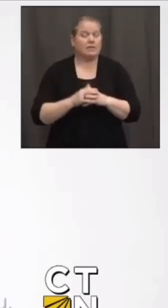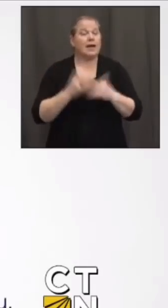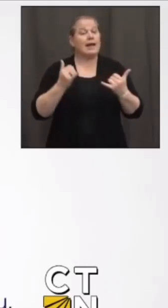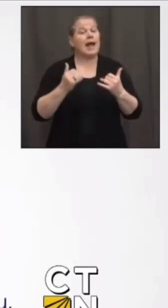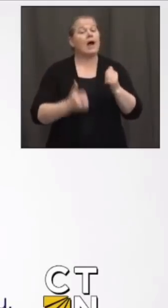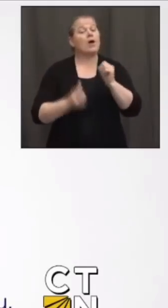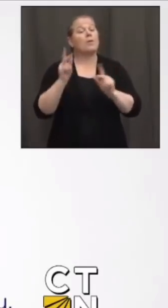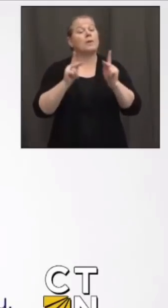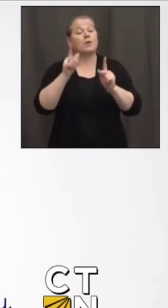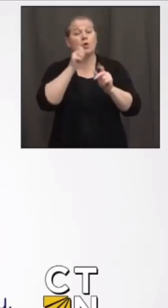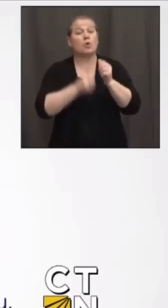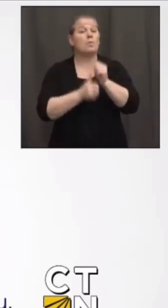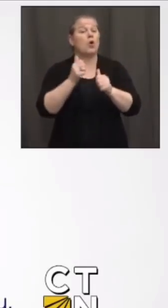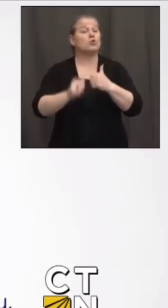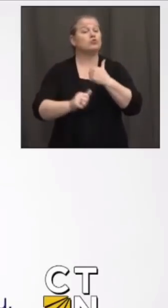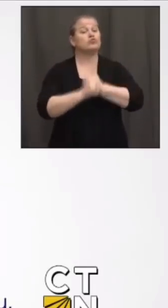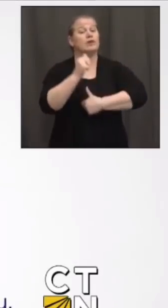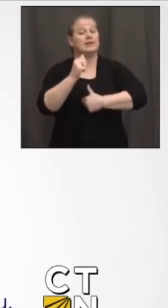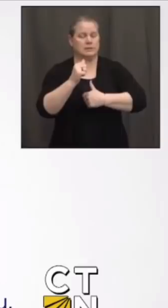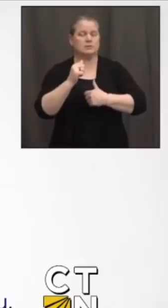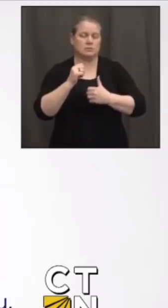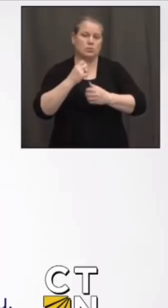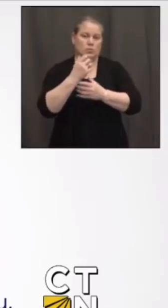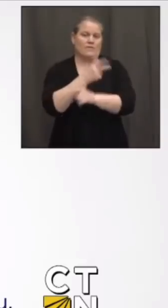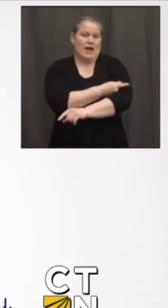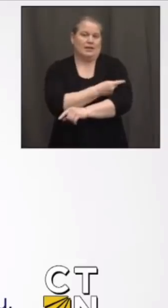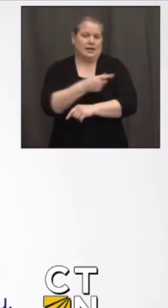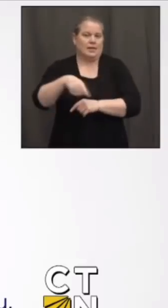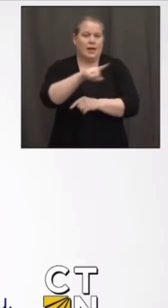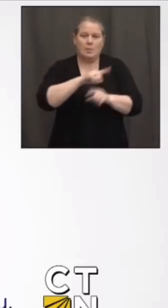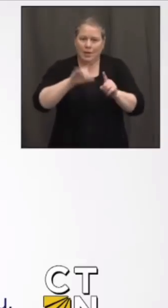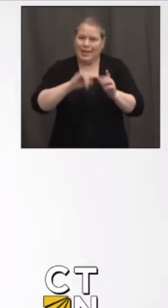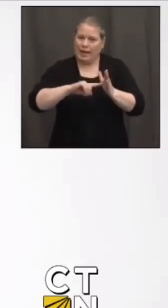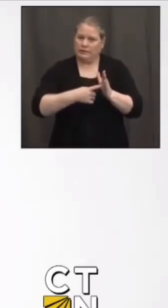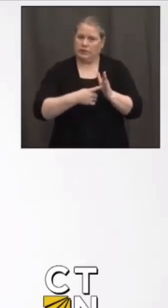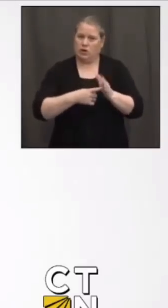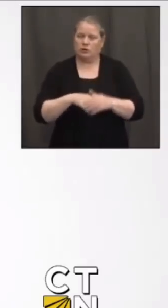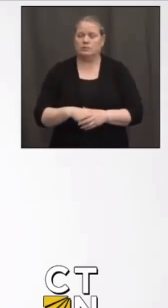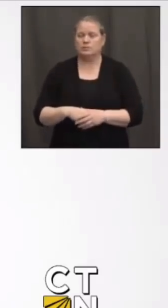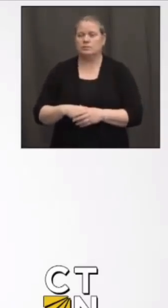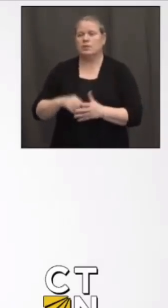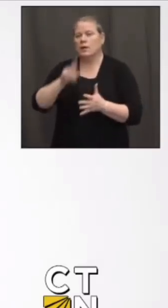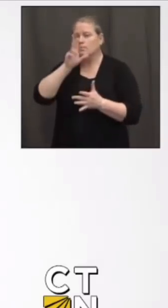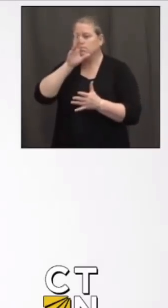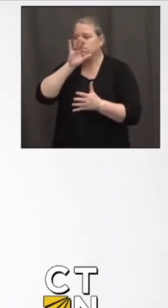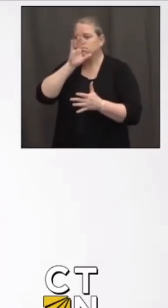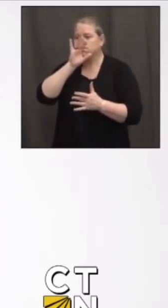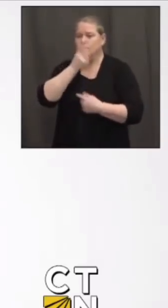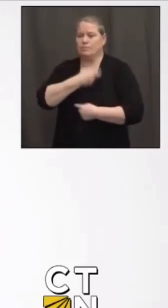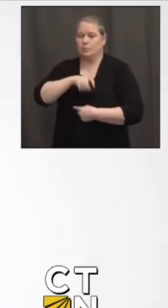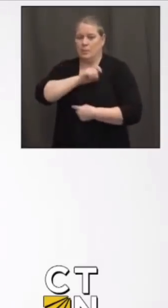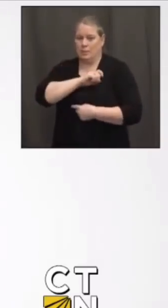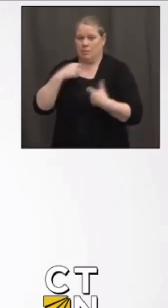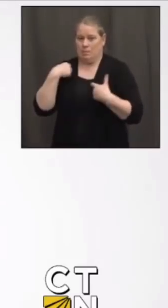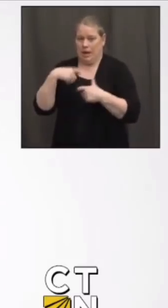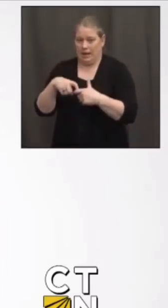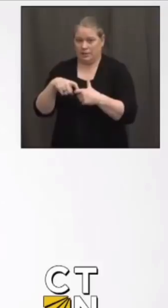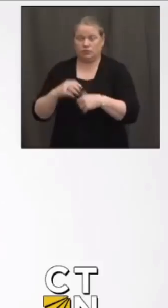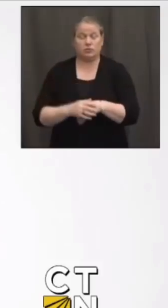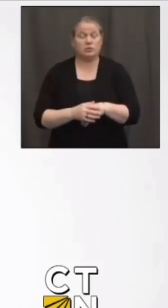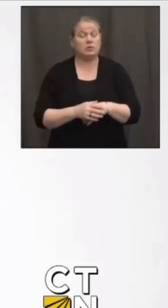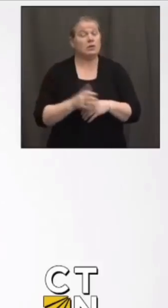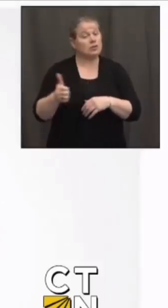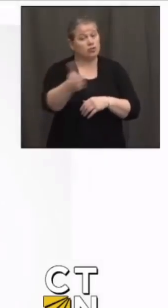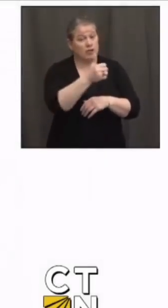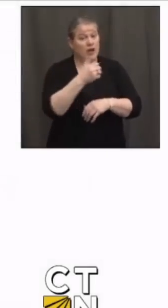start. Vacunarse le protege a usted, a sus seres queridos y a nuestra comunidad. Getting vaccinated is how we get back to normal.